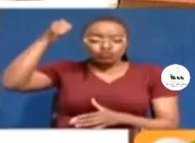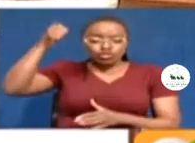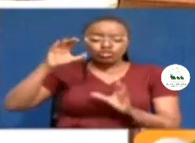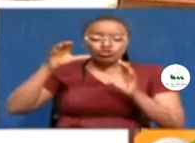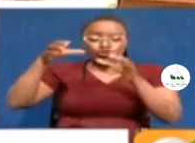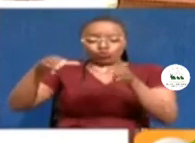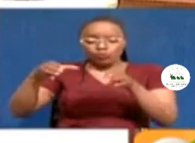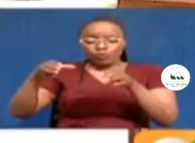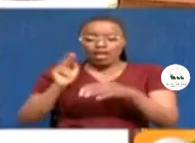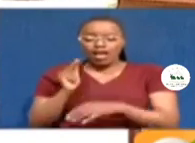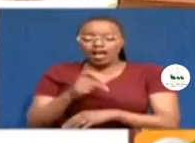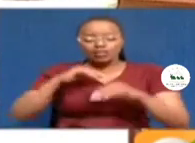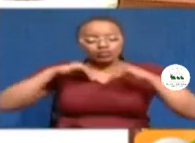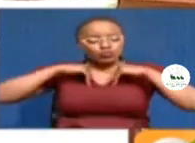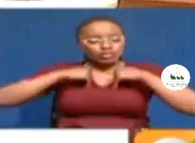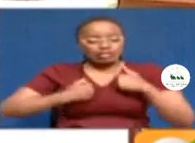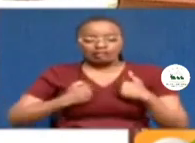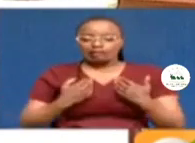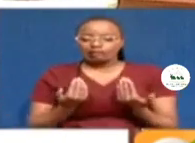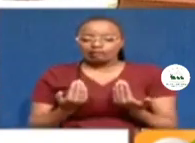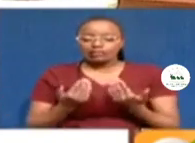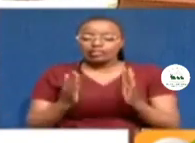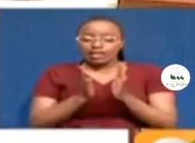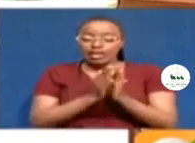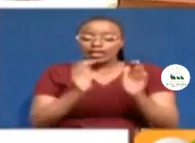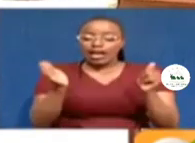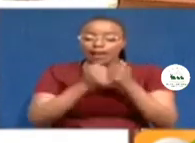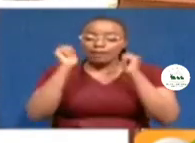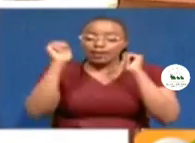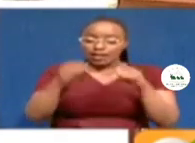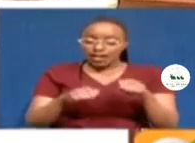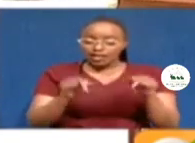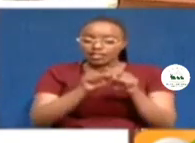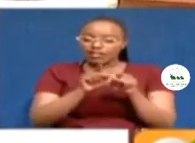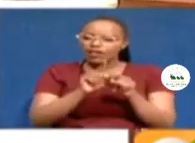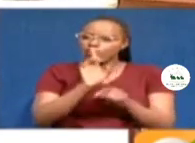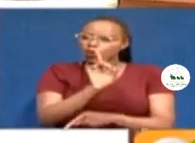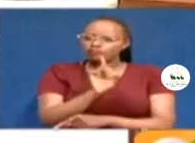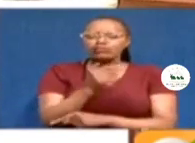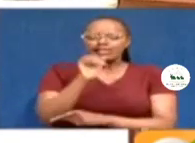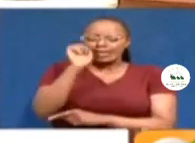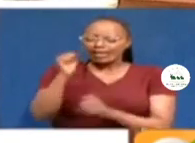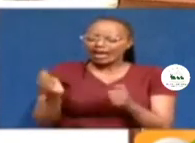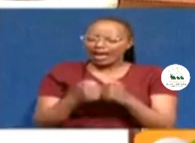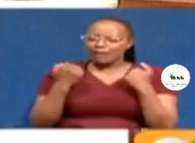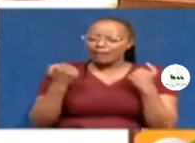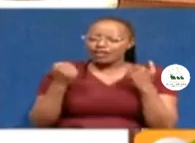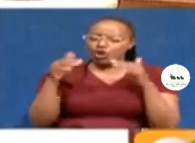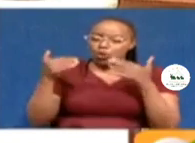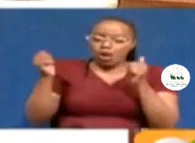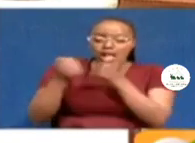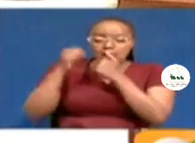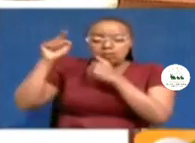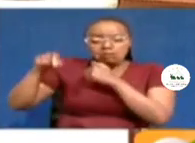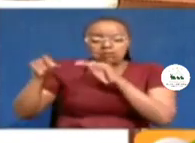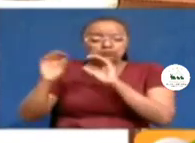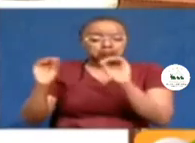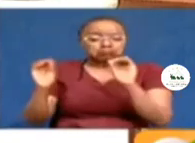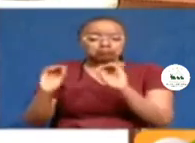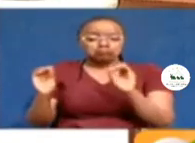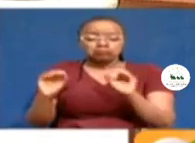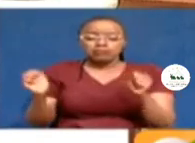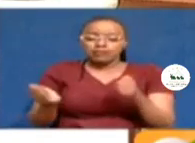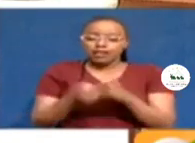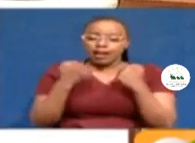class that we are tired. And it can happen in the twinkling of an eye, or it cannot happen.